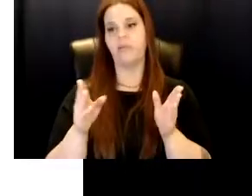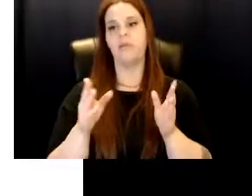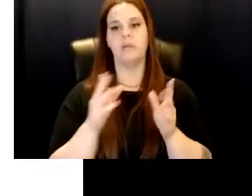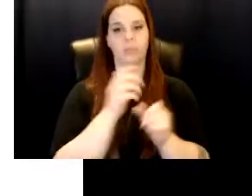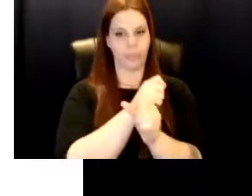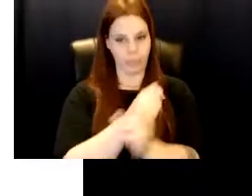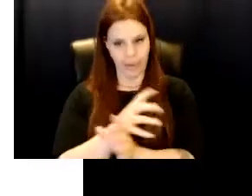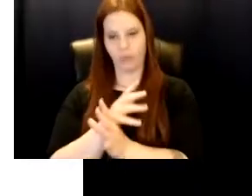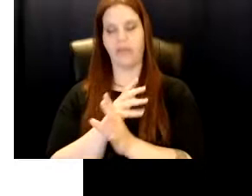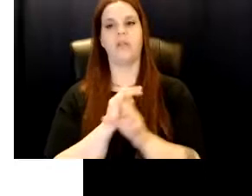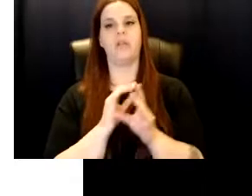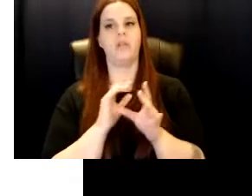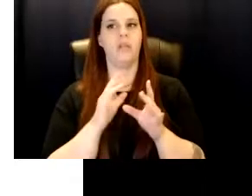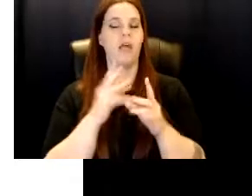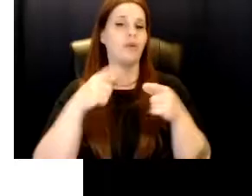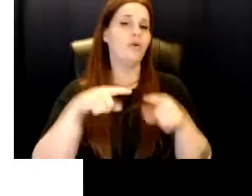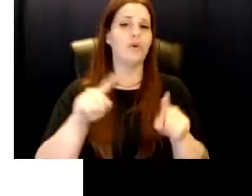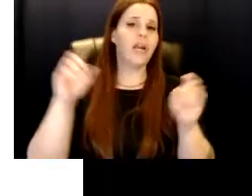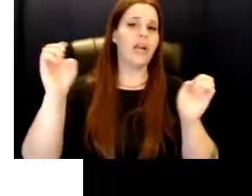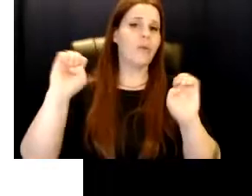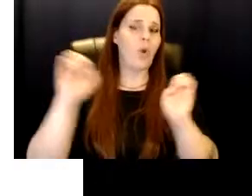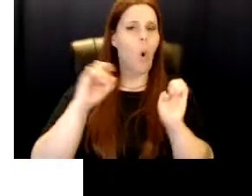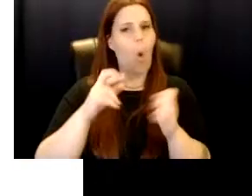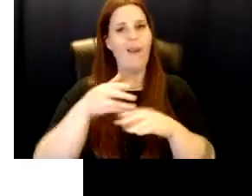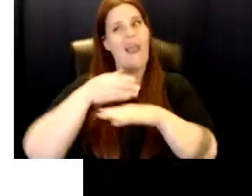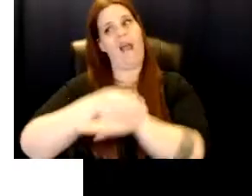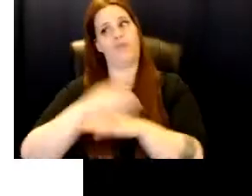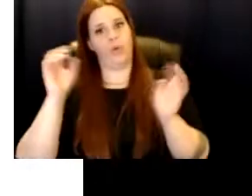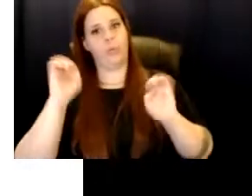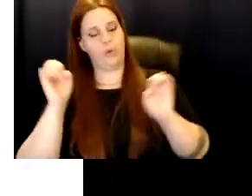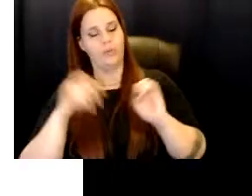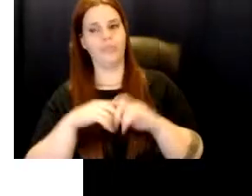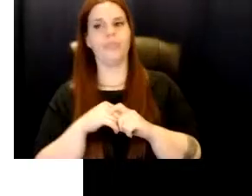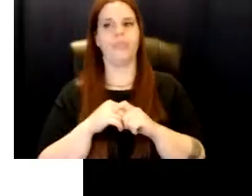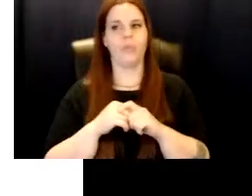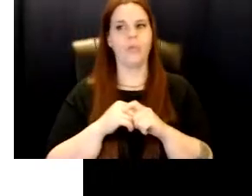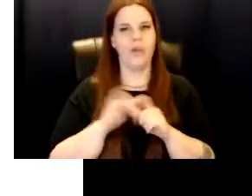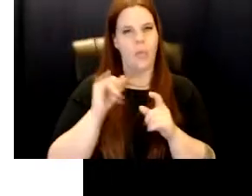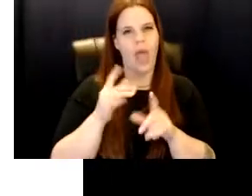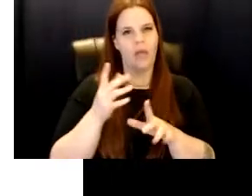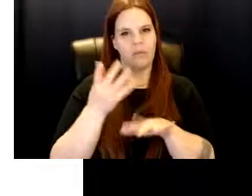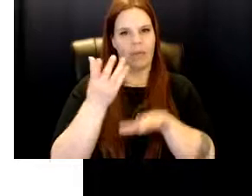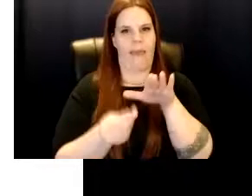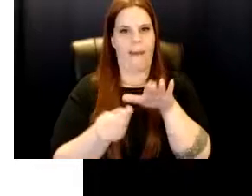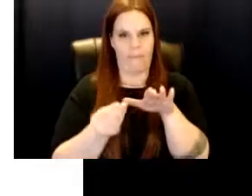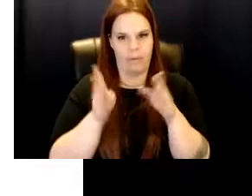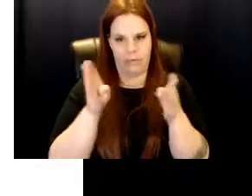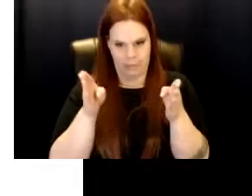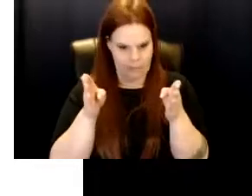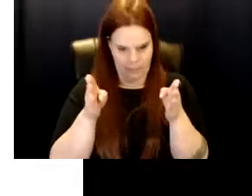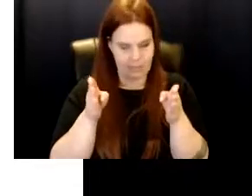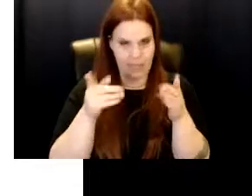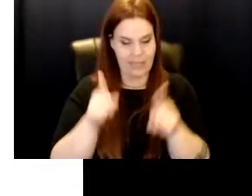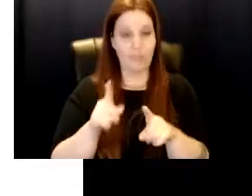preparing and in during an emergency or even after. So that's the gap that's happening there, and the training